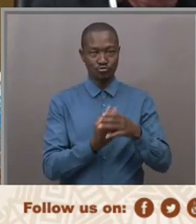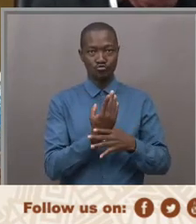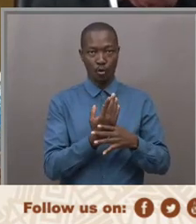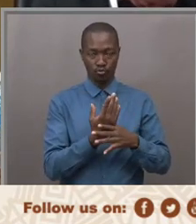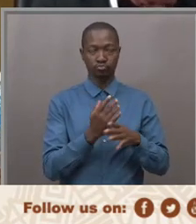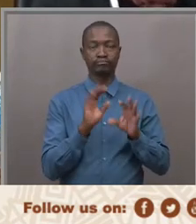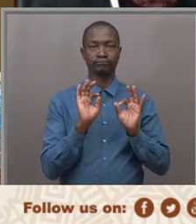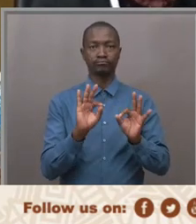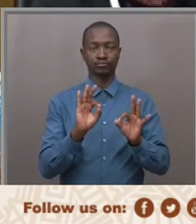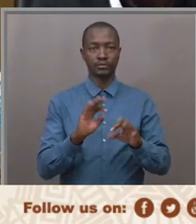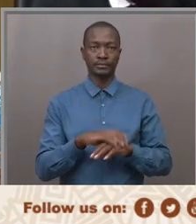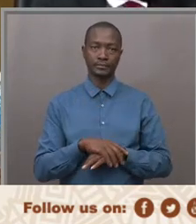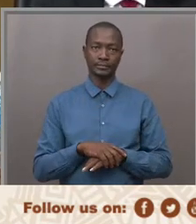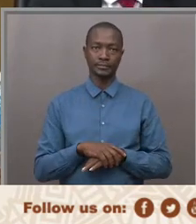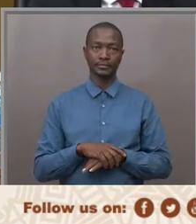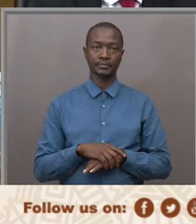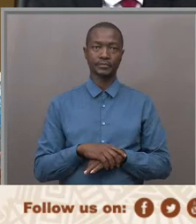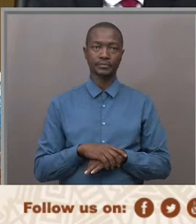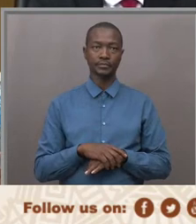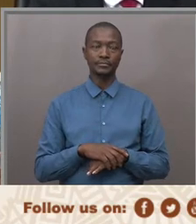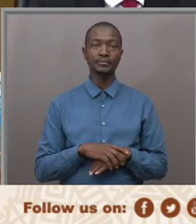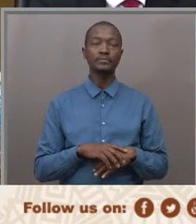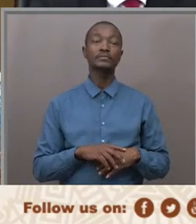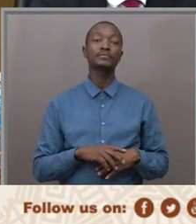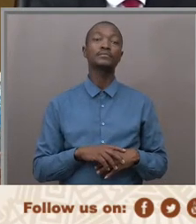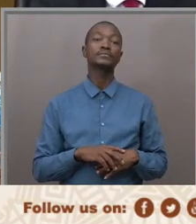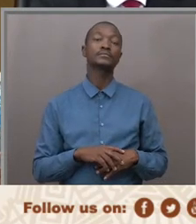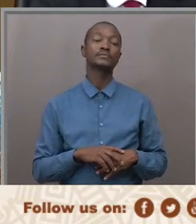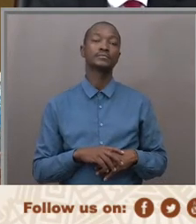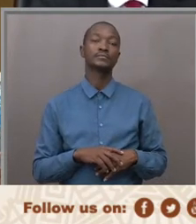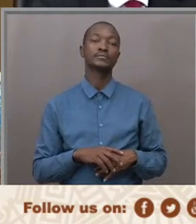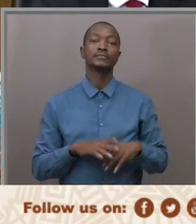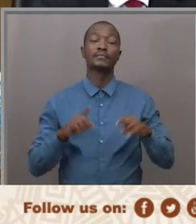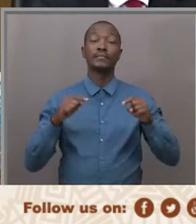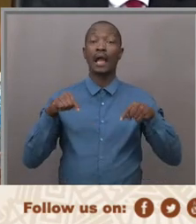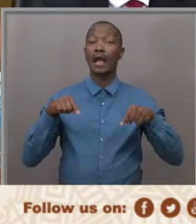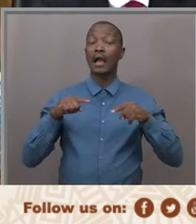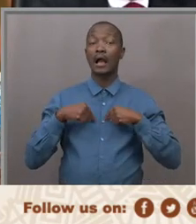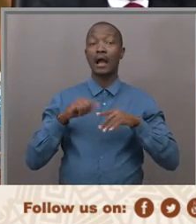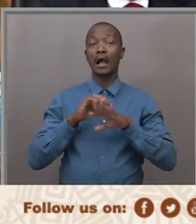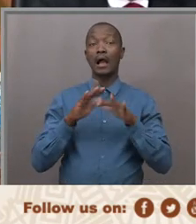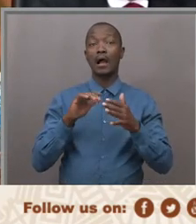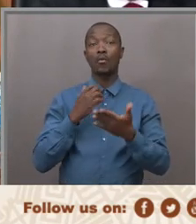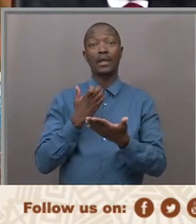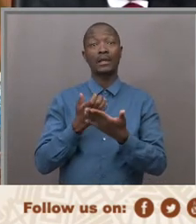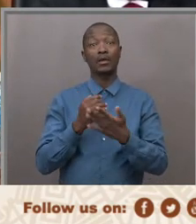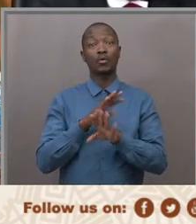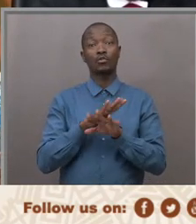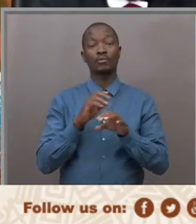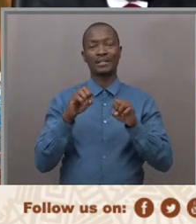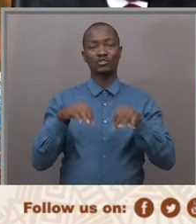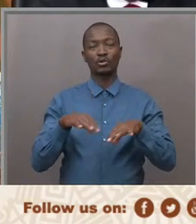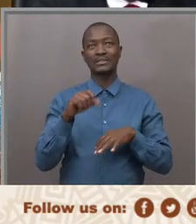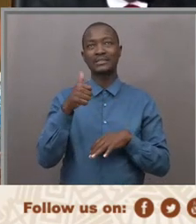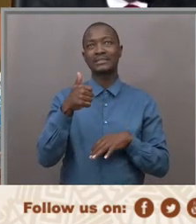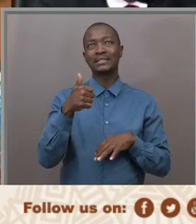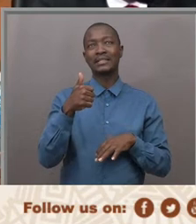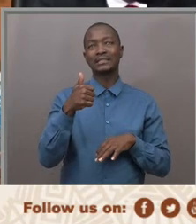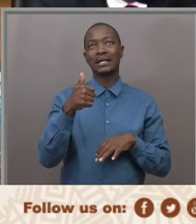before. So we have our economy has lost 660,000 jobs